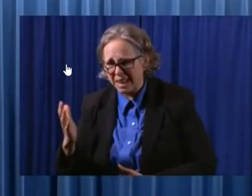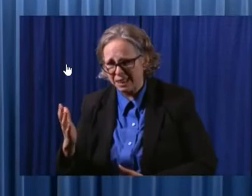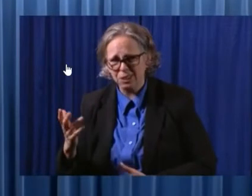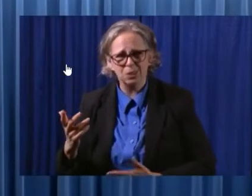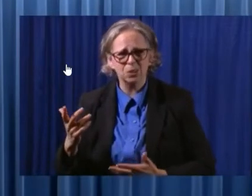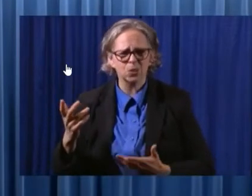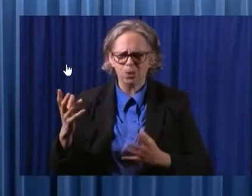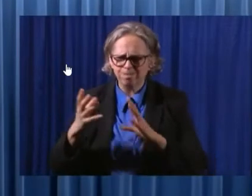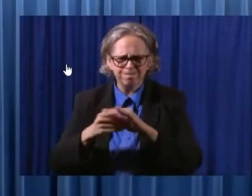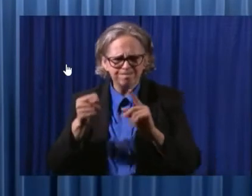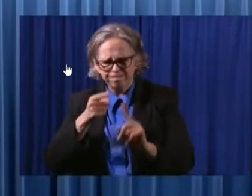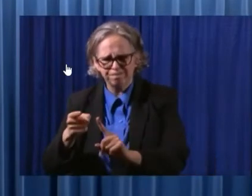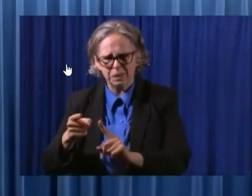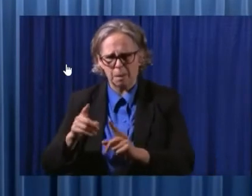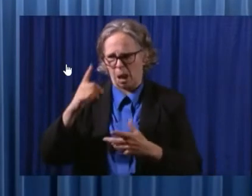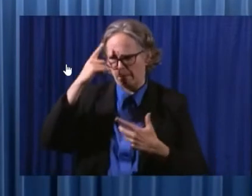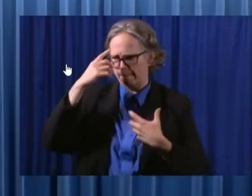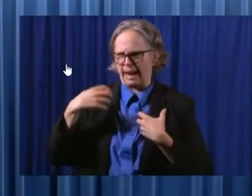health issue.